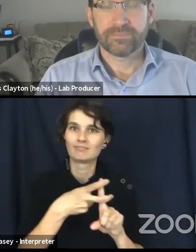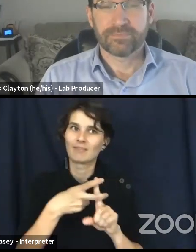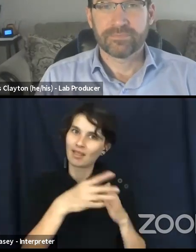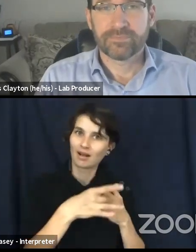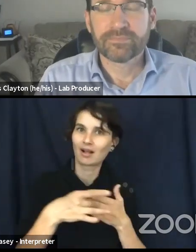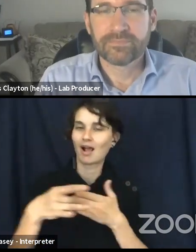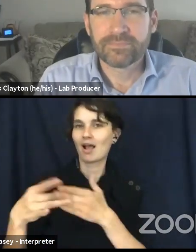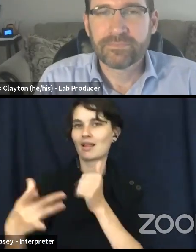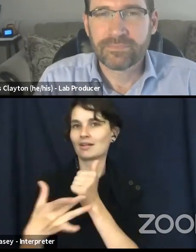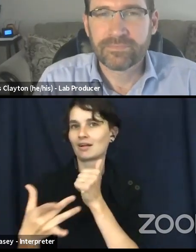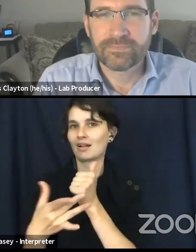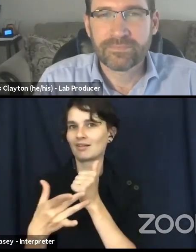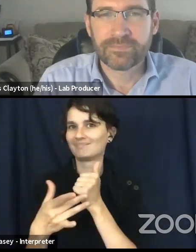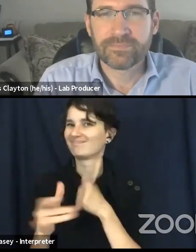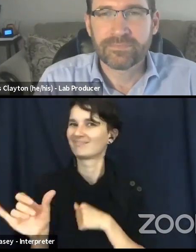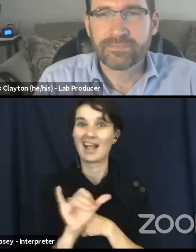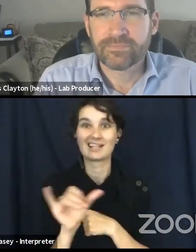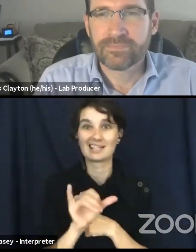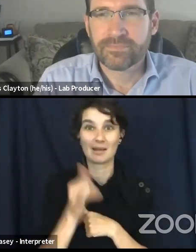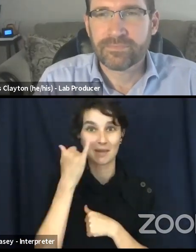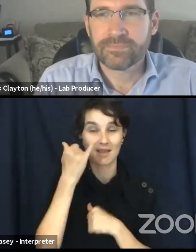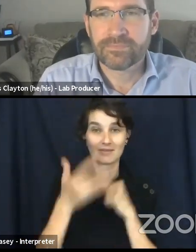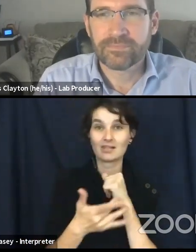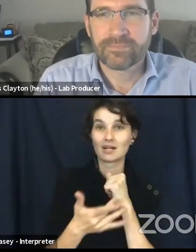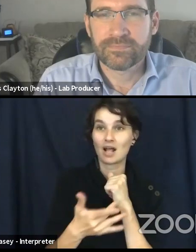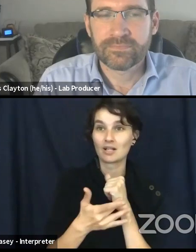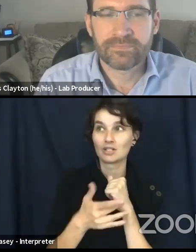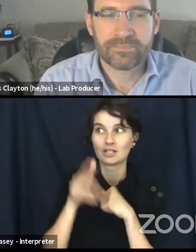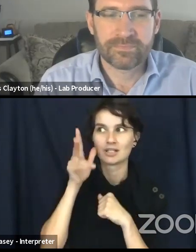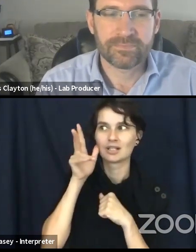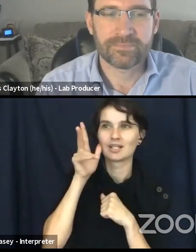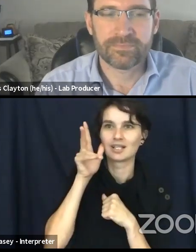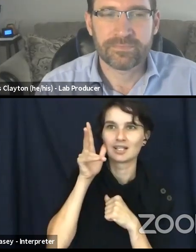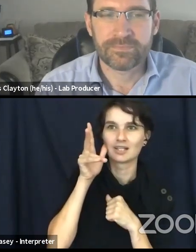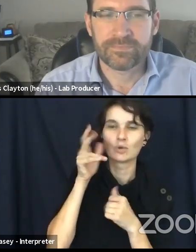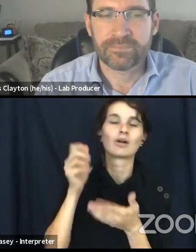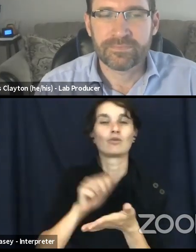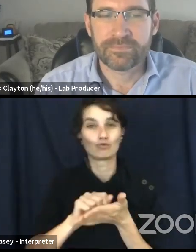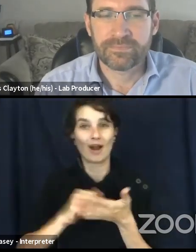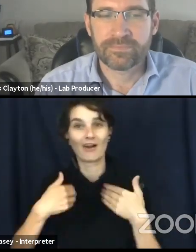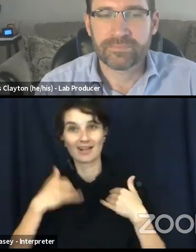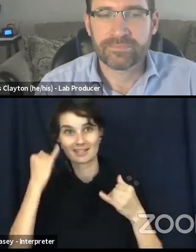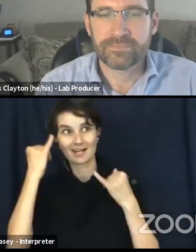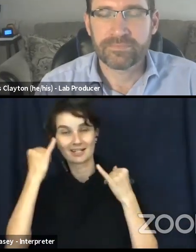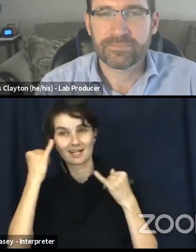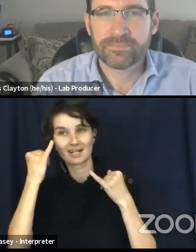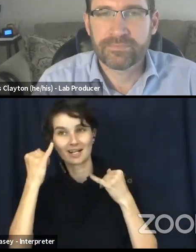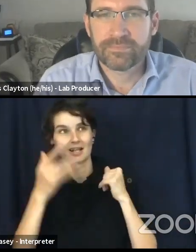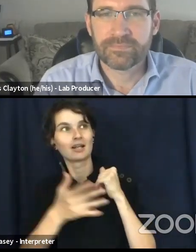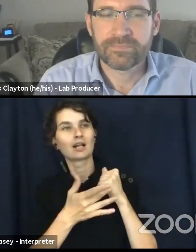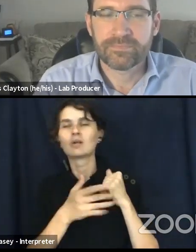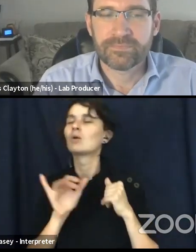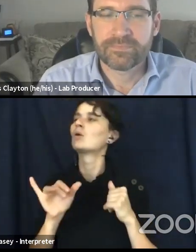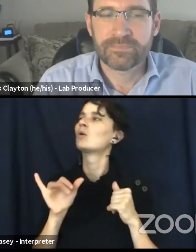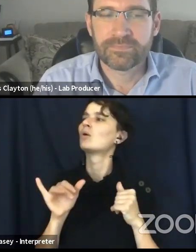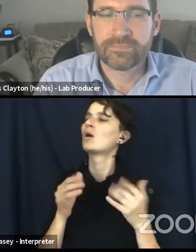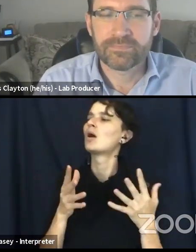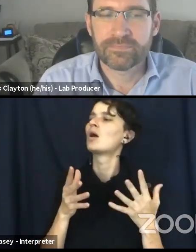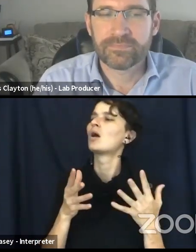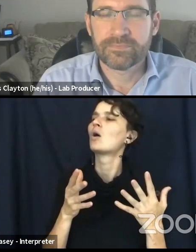versa. When a technologist, when a writer has an idea, the technologist will say, well, what if you